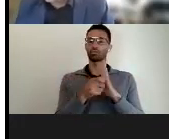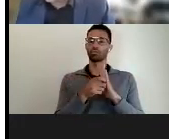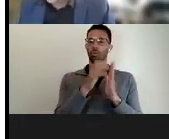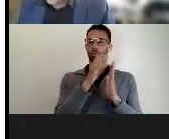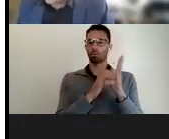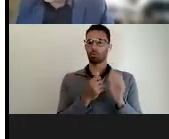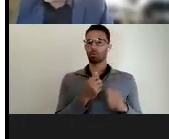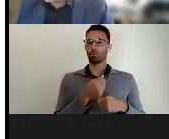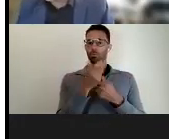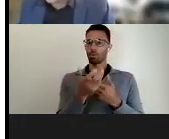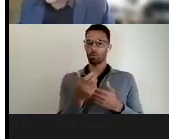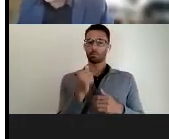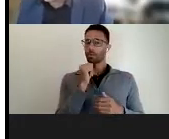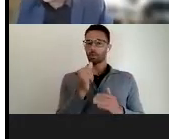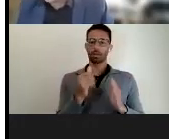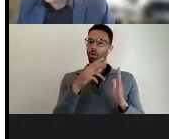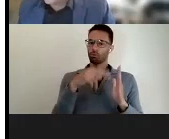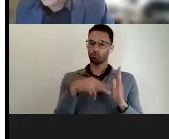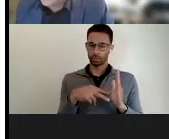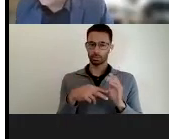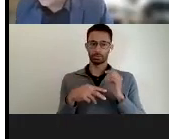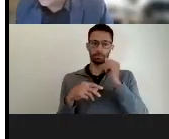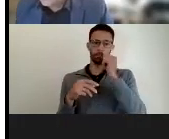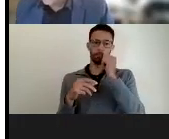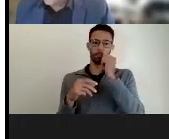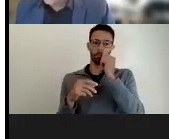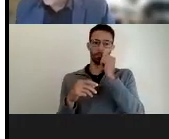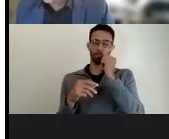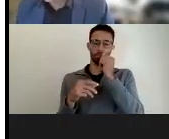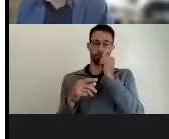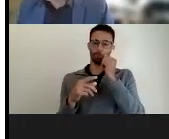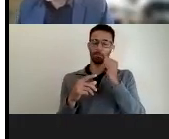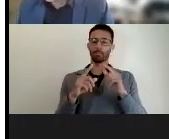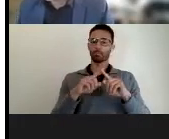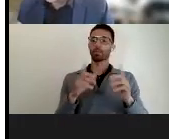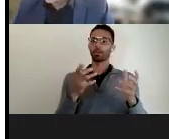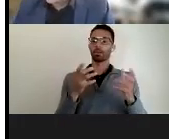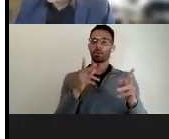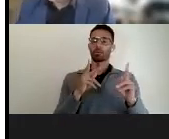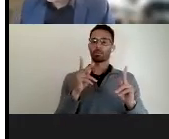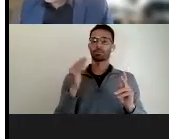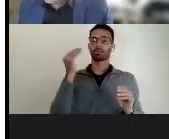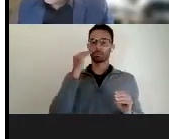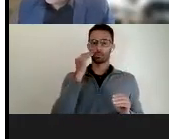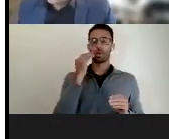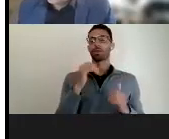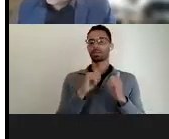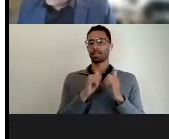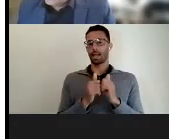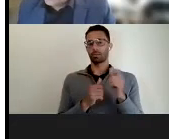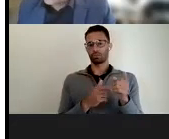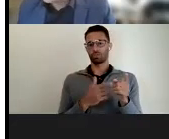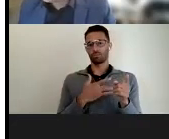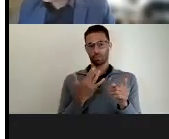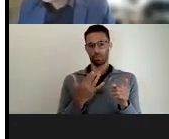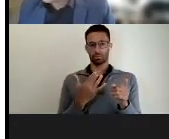won't read this one. I'll read the final one. But I want people to know that this is how she felt when